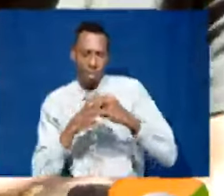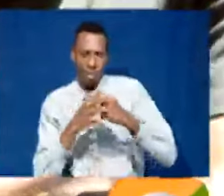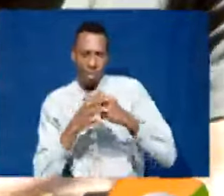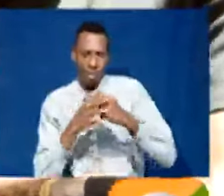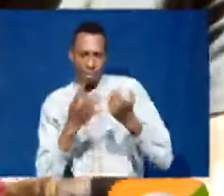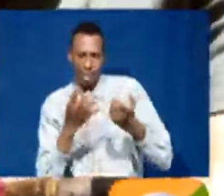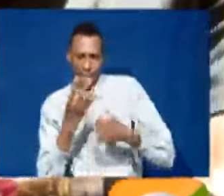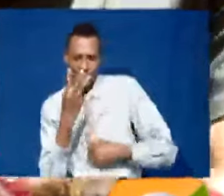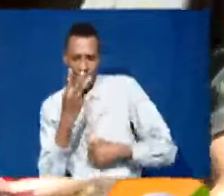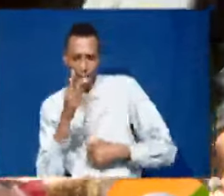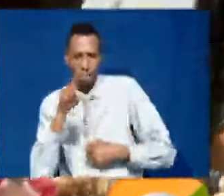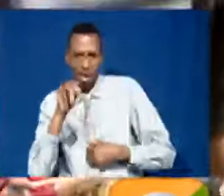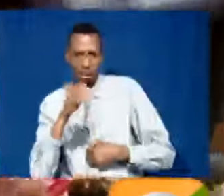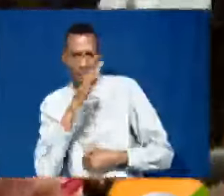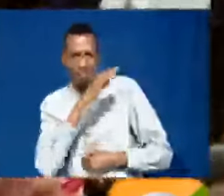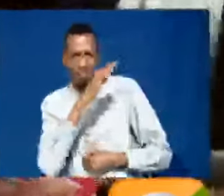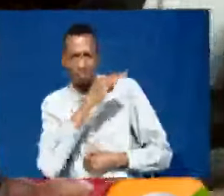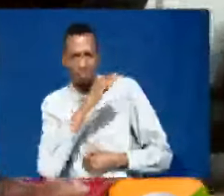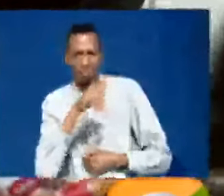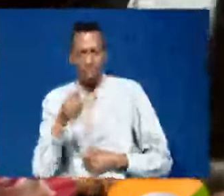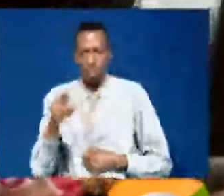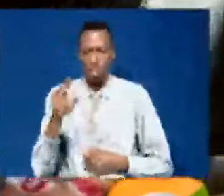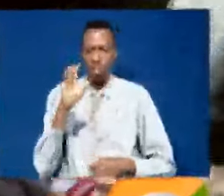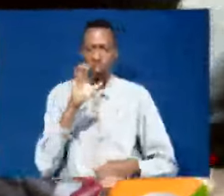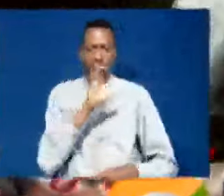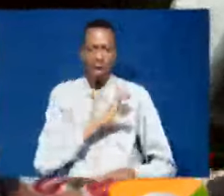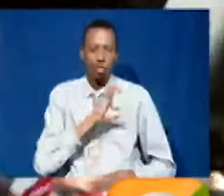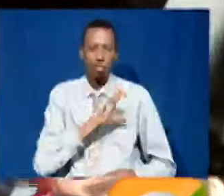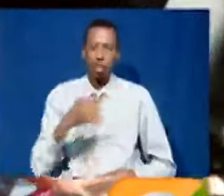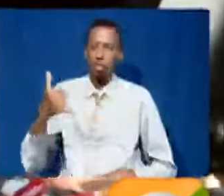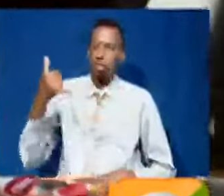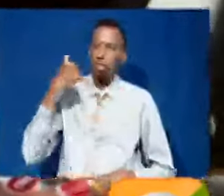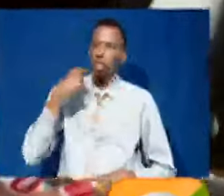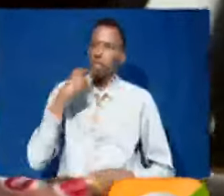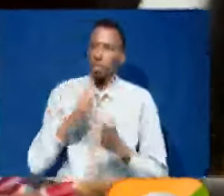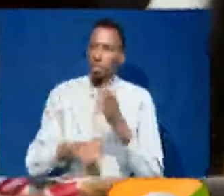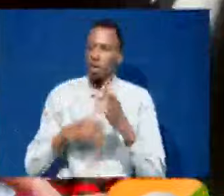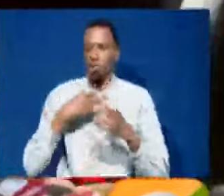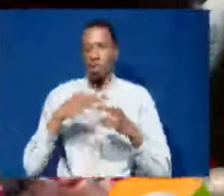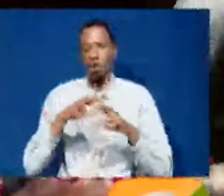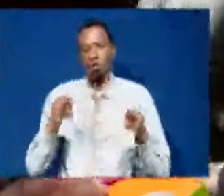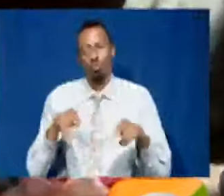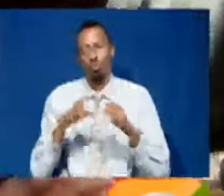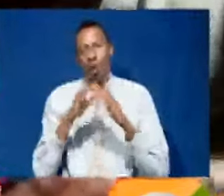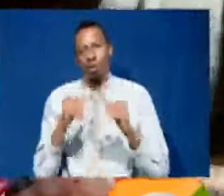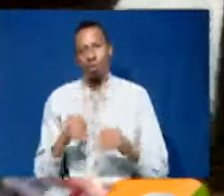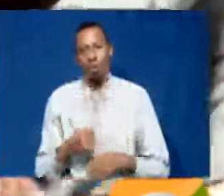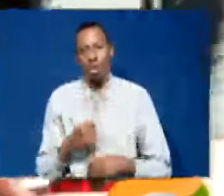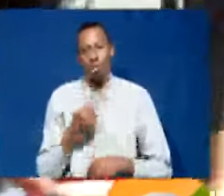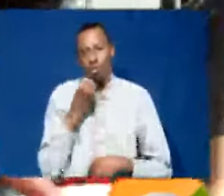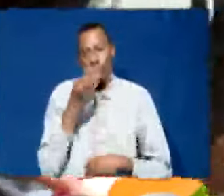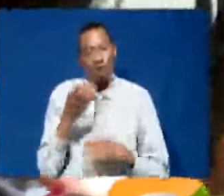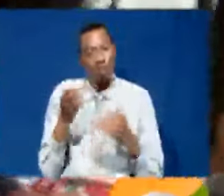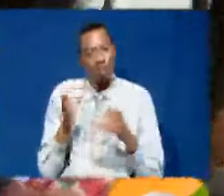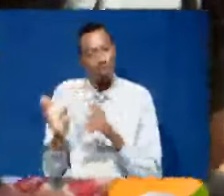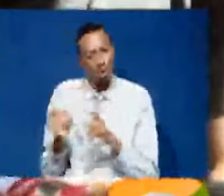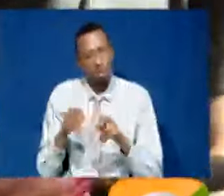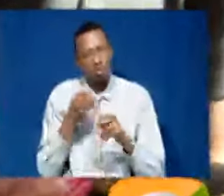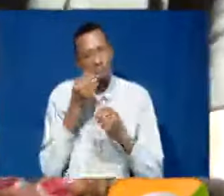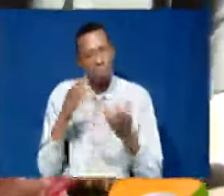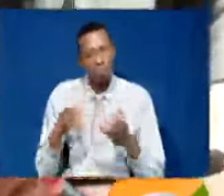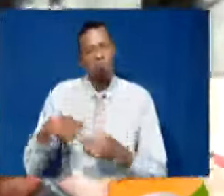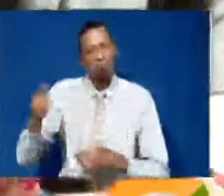simu, akasema anataka nyumba. Kama tu venye si ufanya, tukamwambia pale tena chukua ufunguo. Akachukua